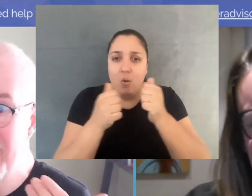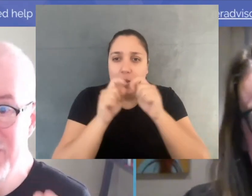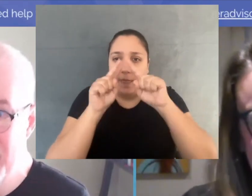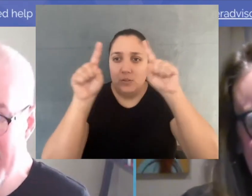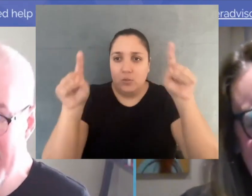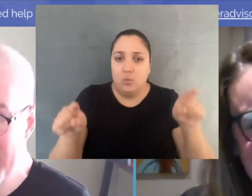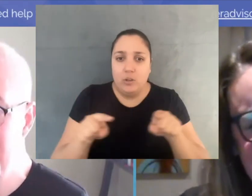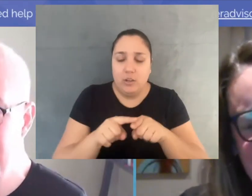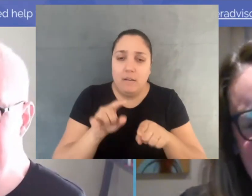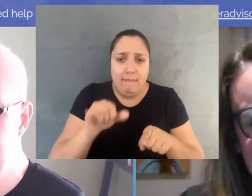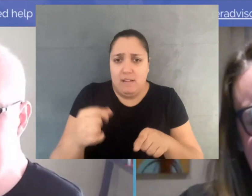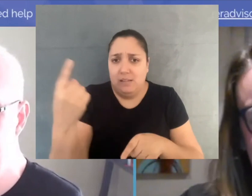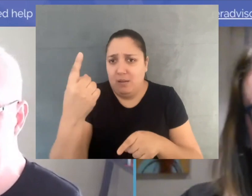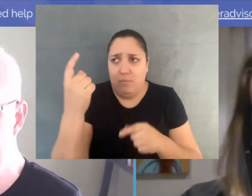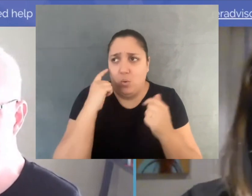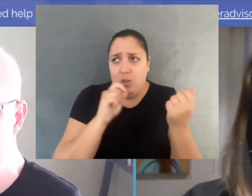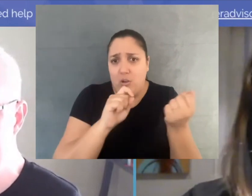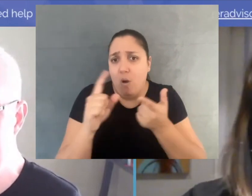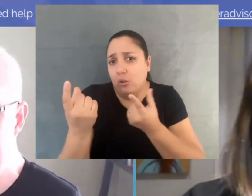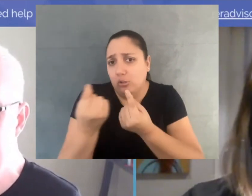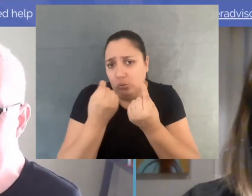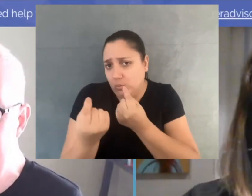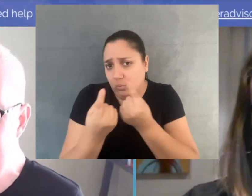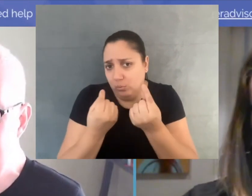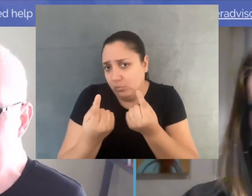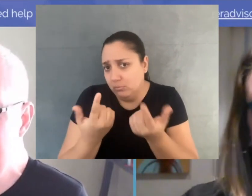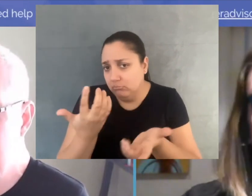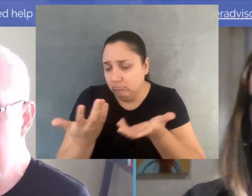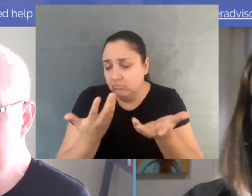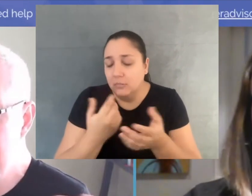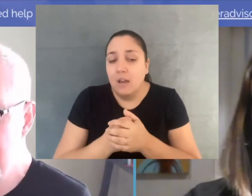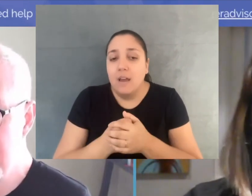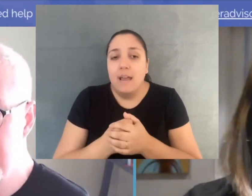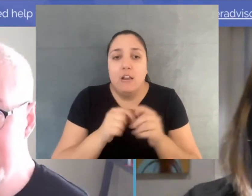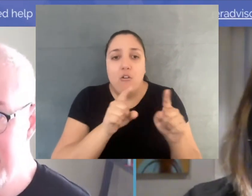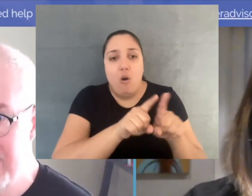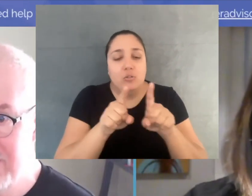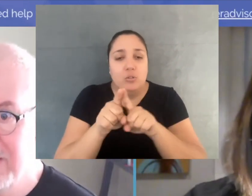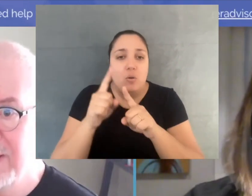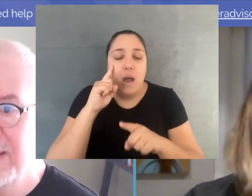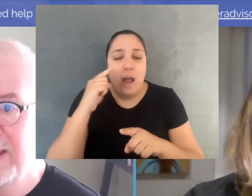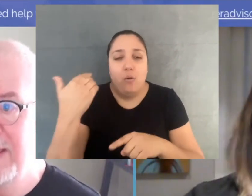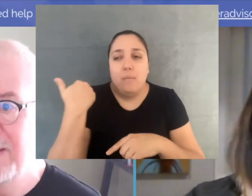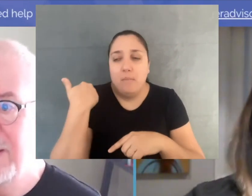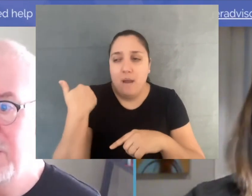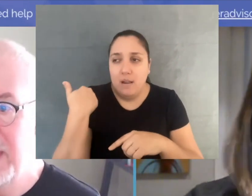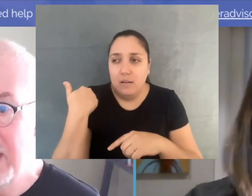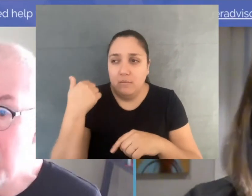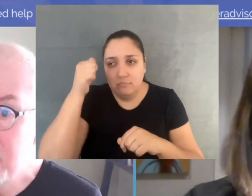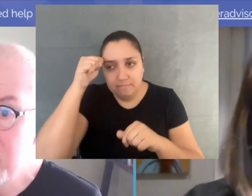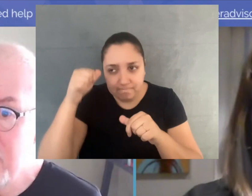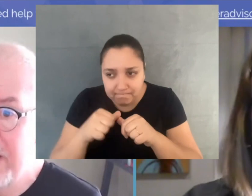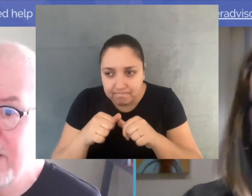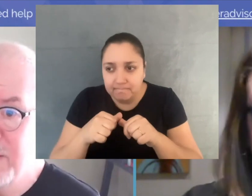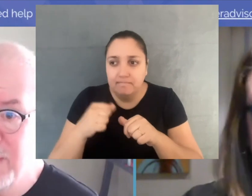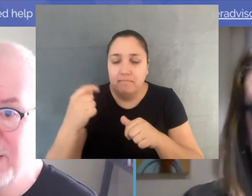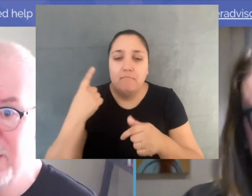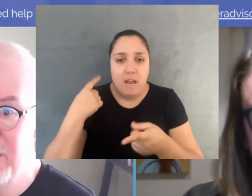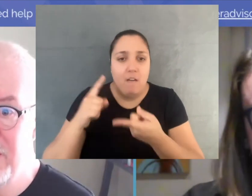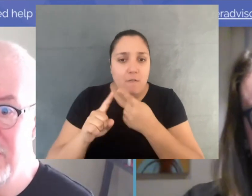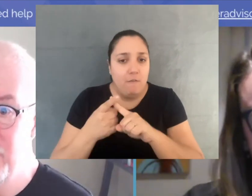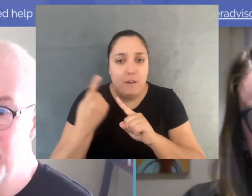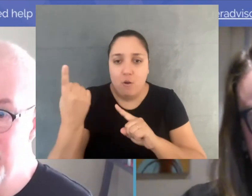change the contrast, the screens and things like that. And these are things that all of us do to some extent. And I'm also reminded of